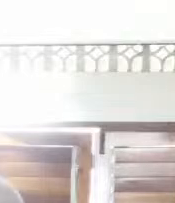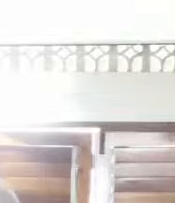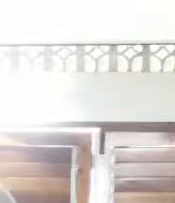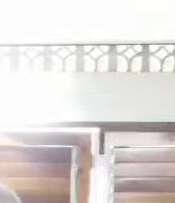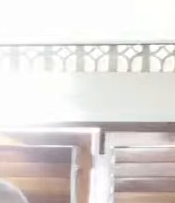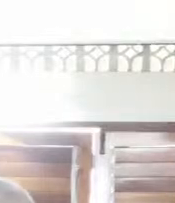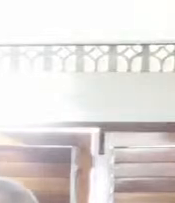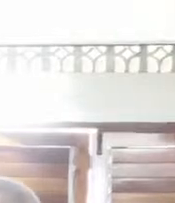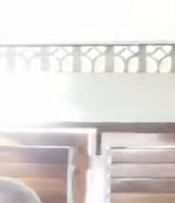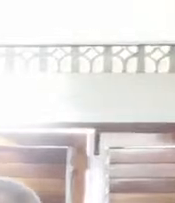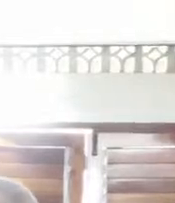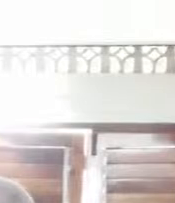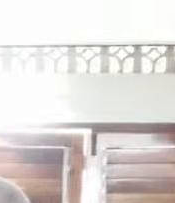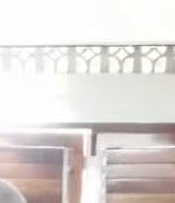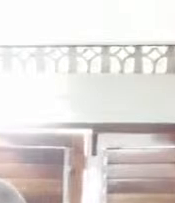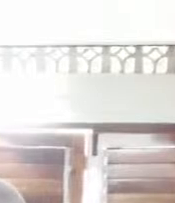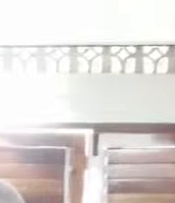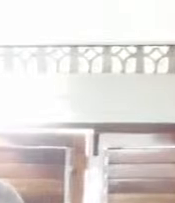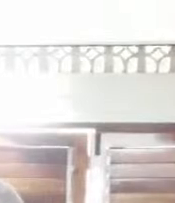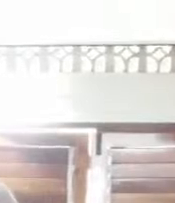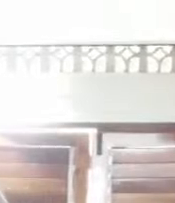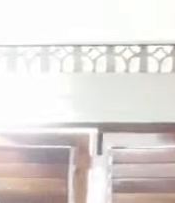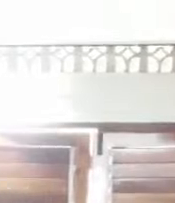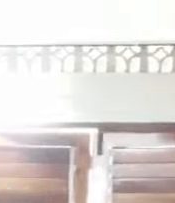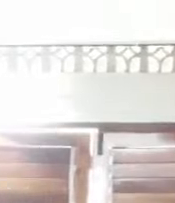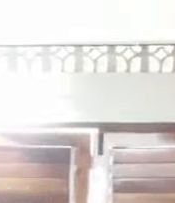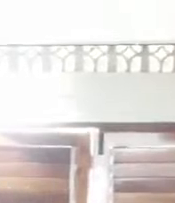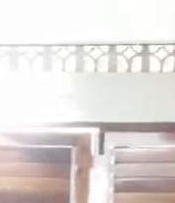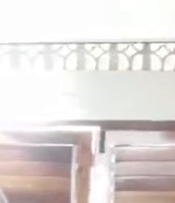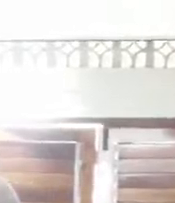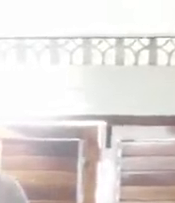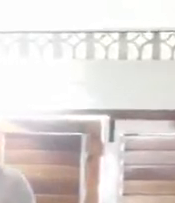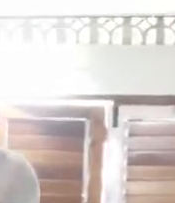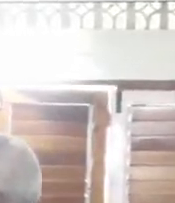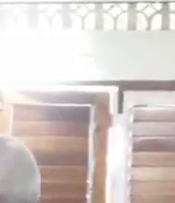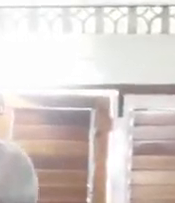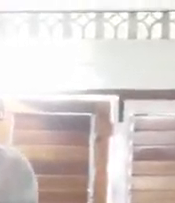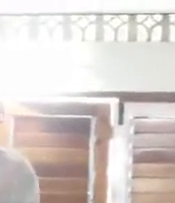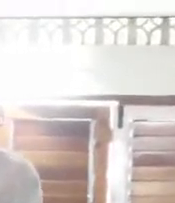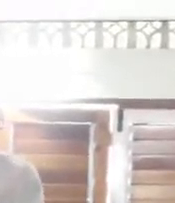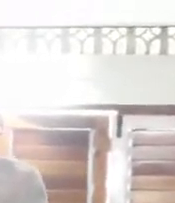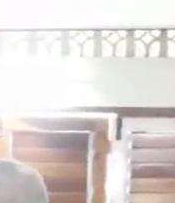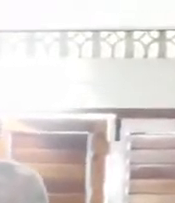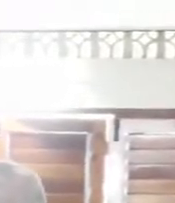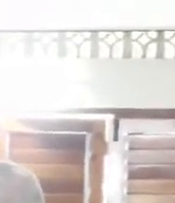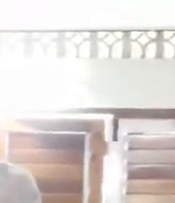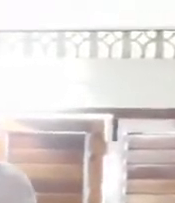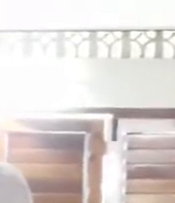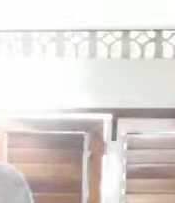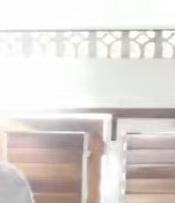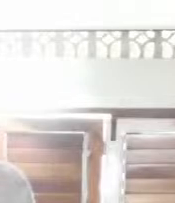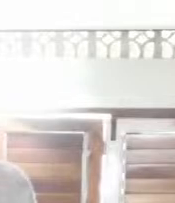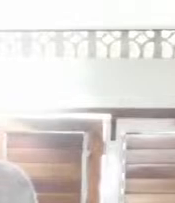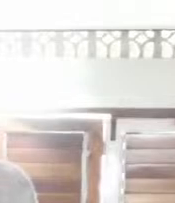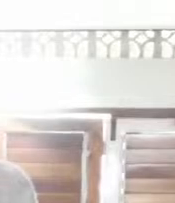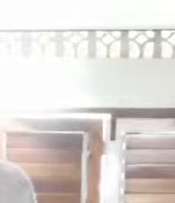It means that if you're parents, you have to make certain that you are rightly related to your